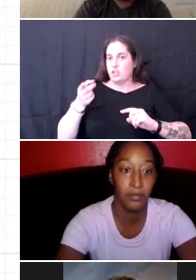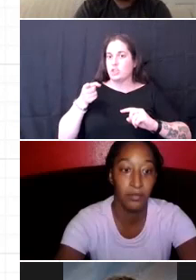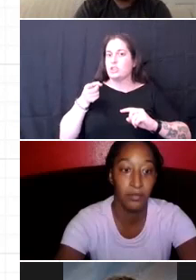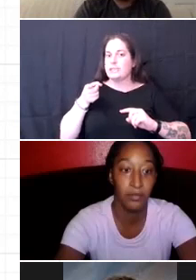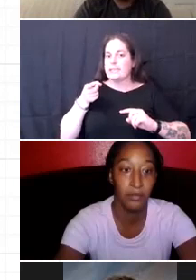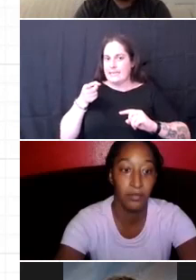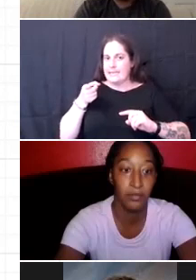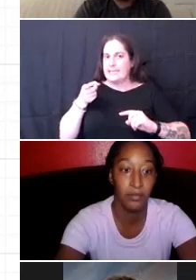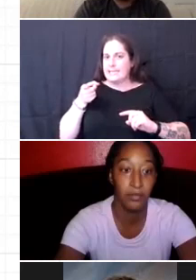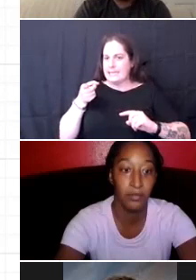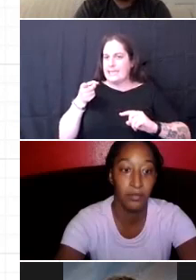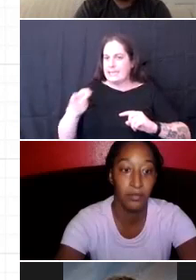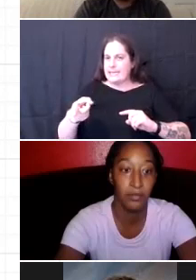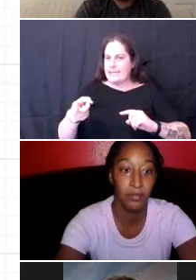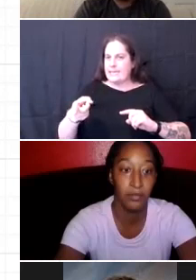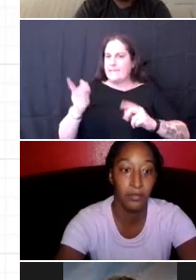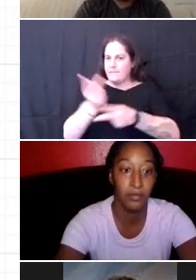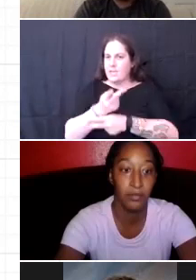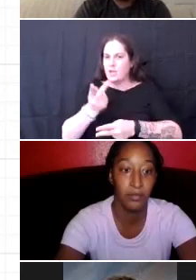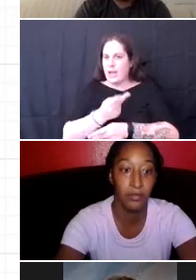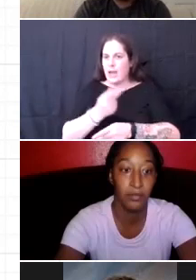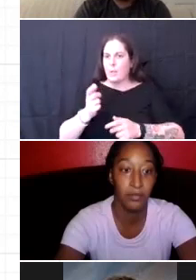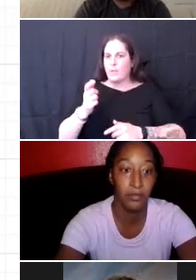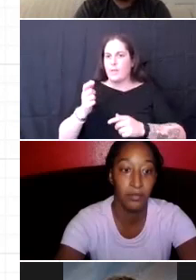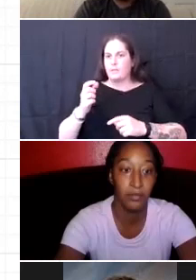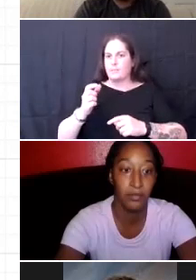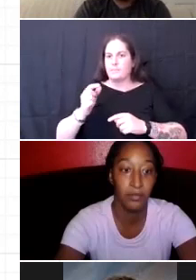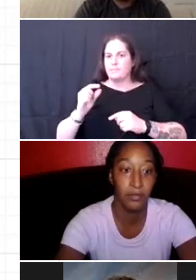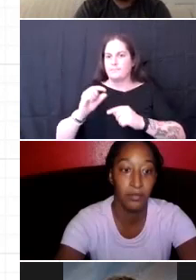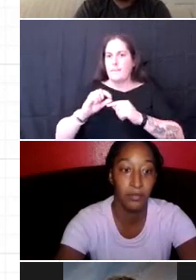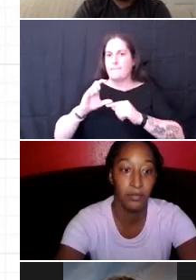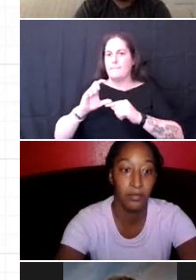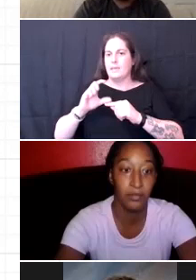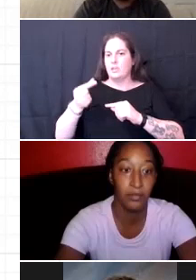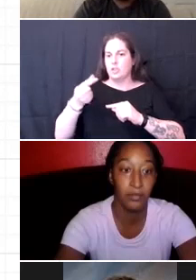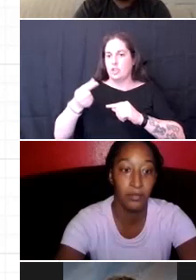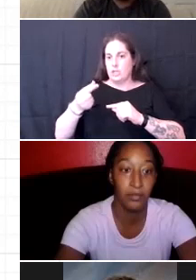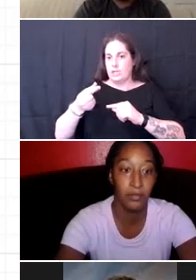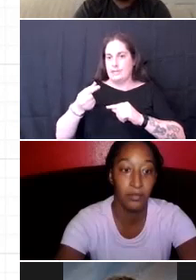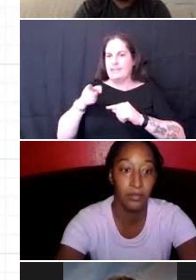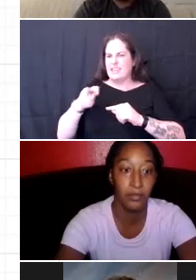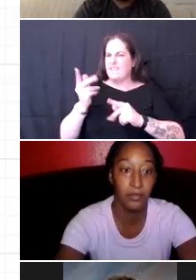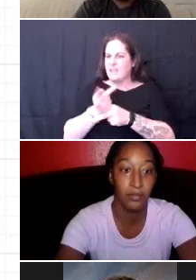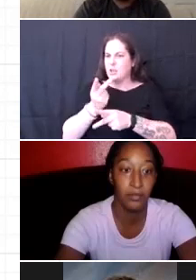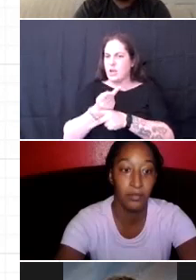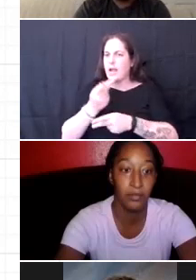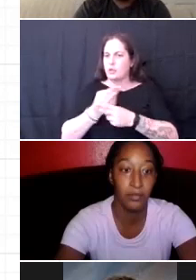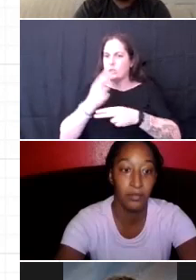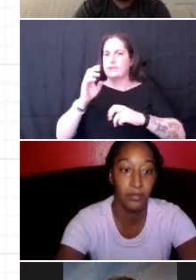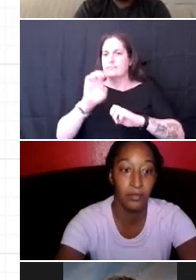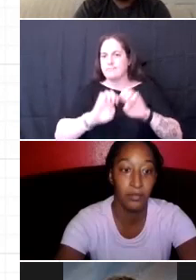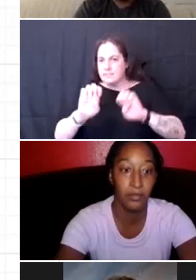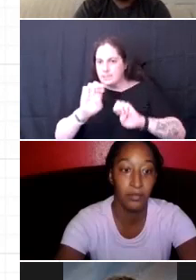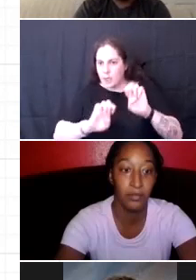this big G, which he was able to work out experimentally. And it is, most often you